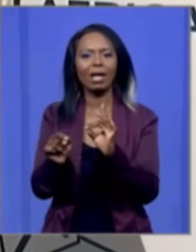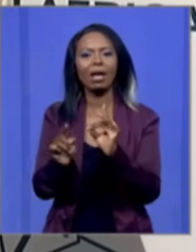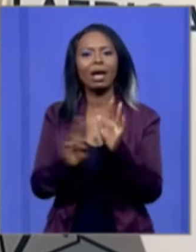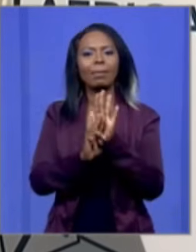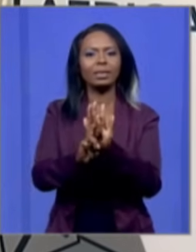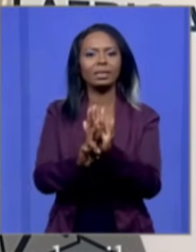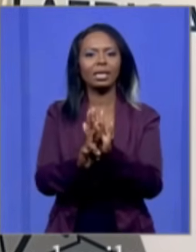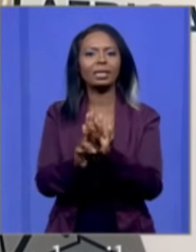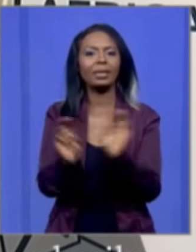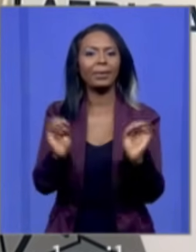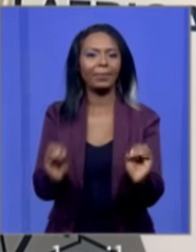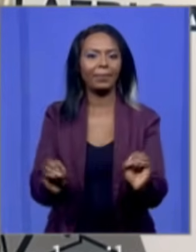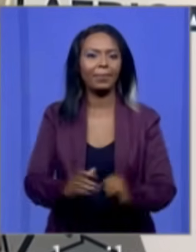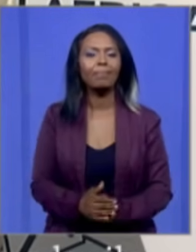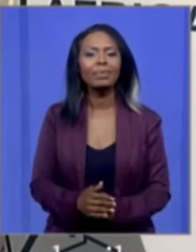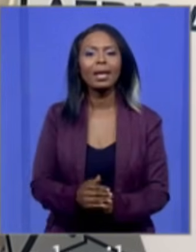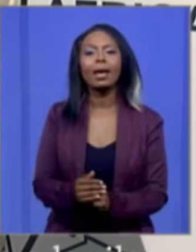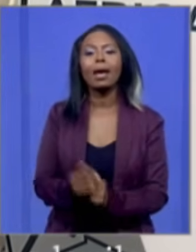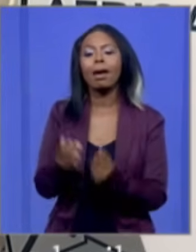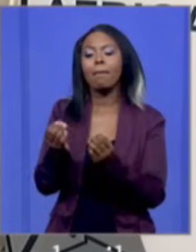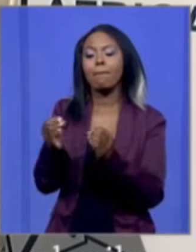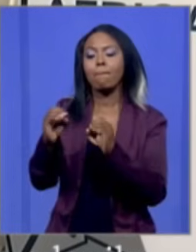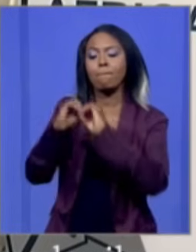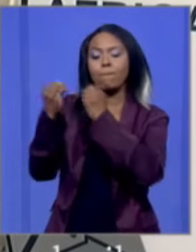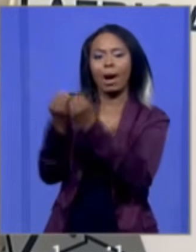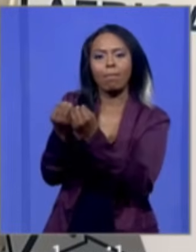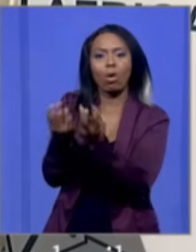parties. So new parties that are